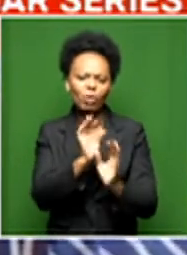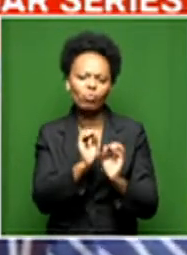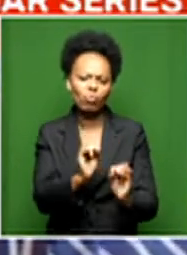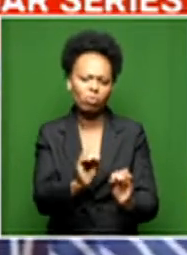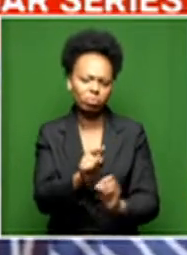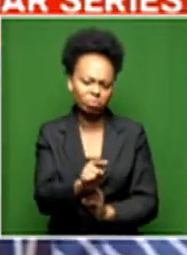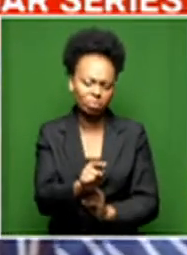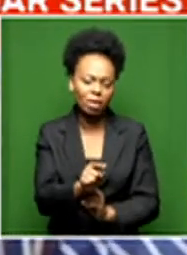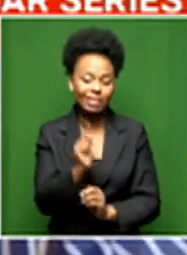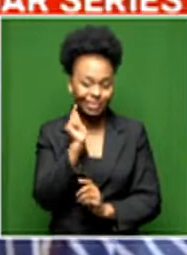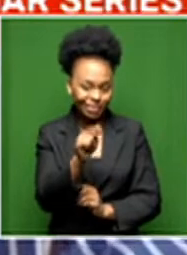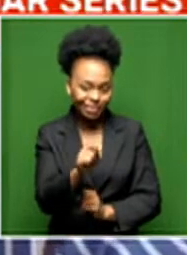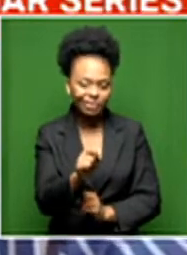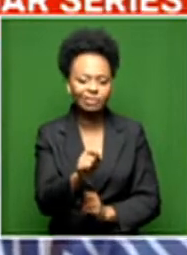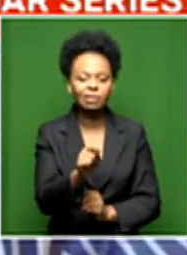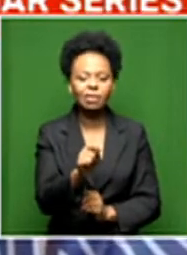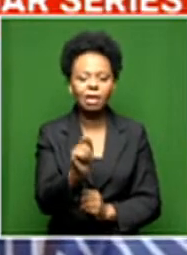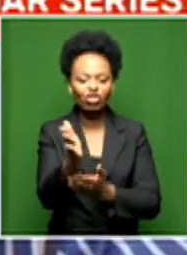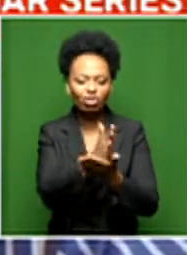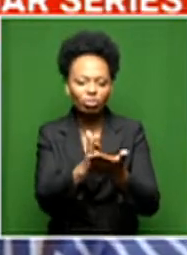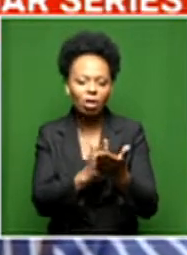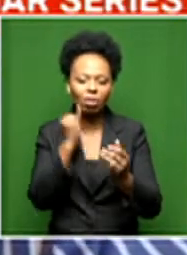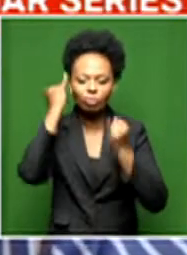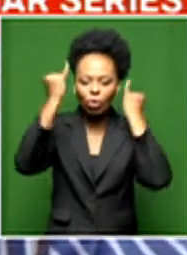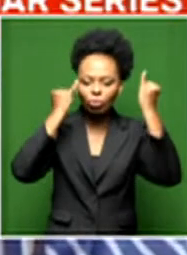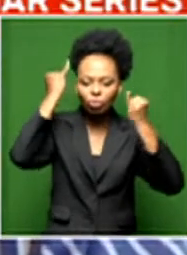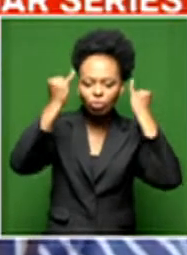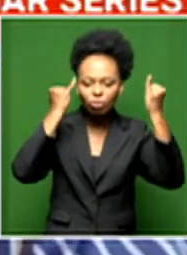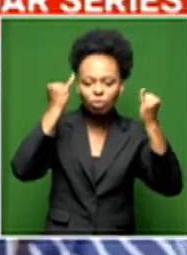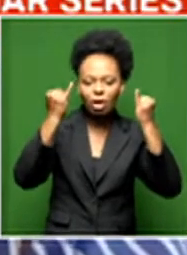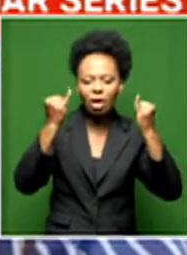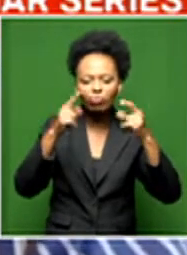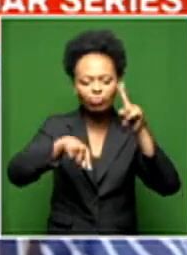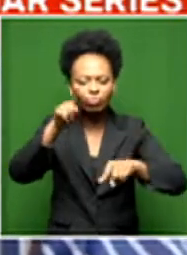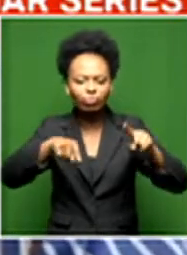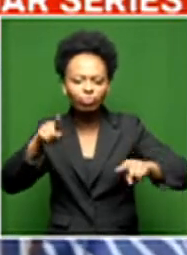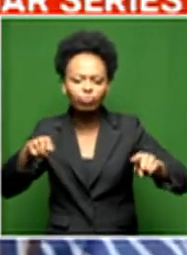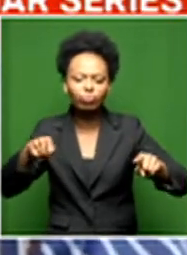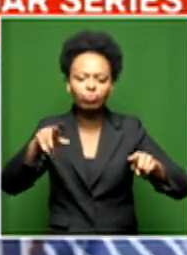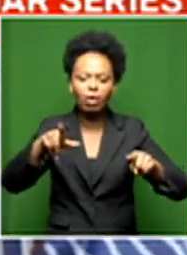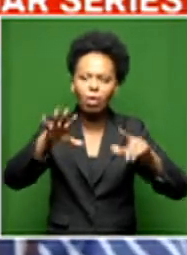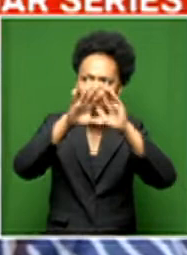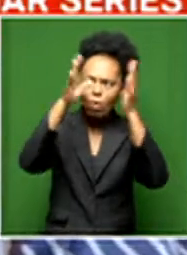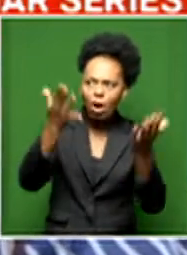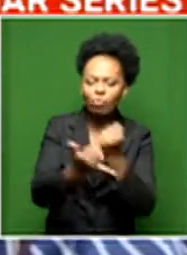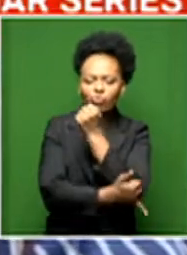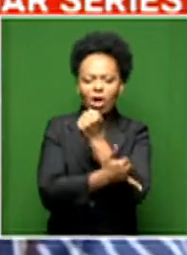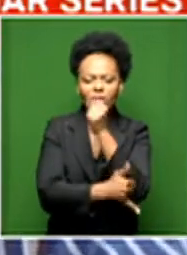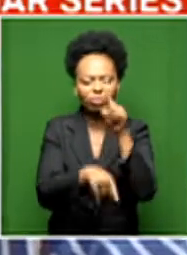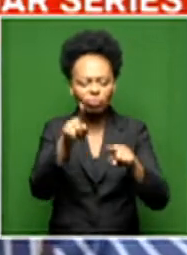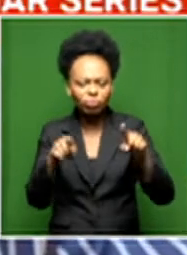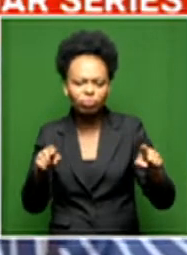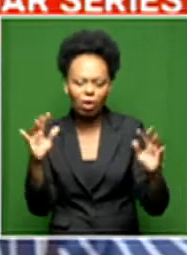this is mainly to share ideas from authors all over the world. We have authors